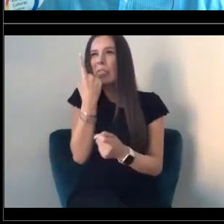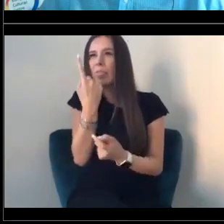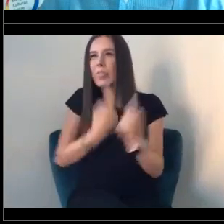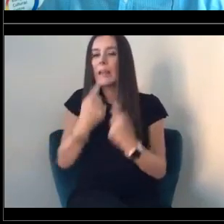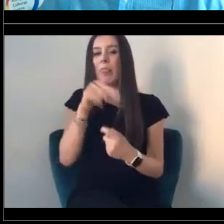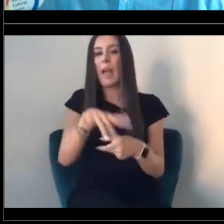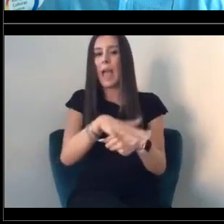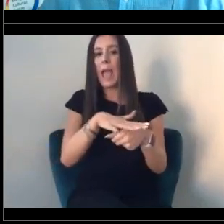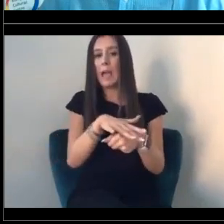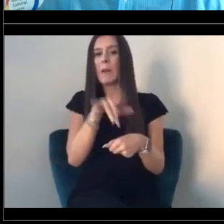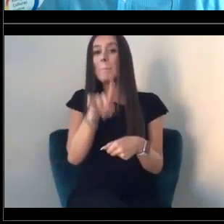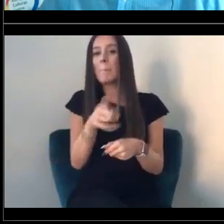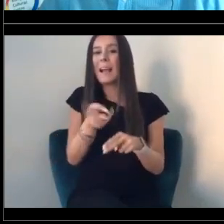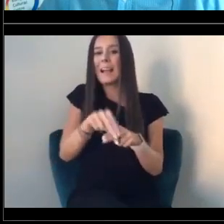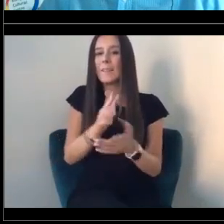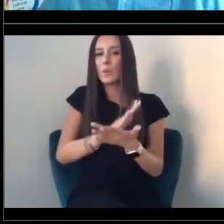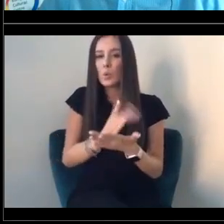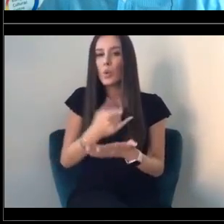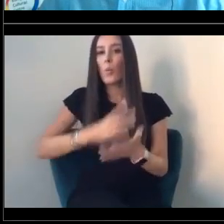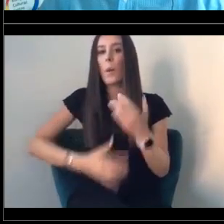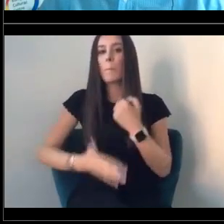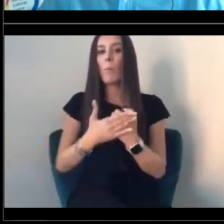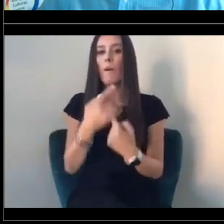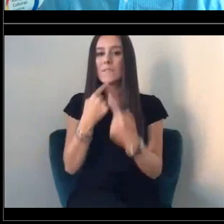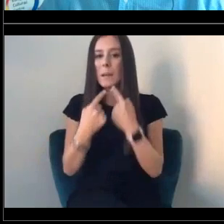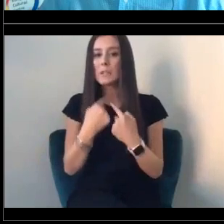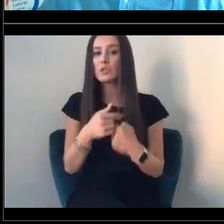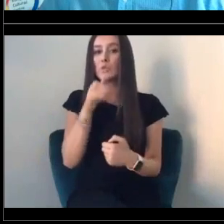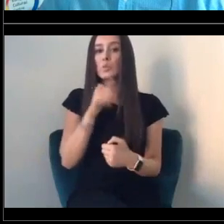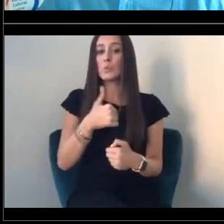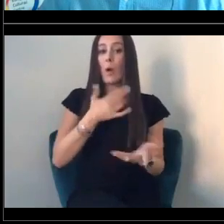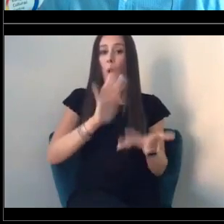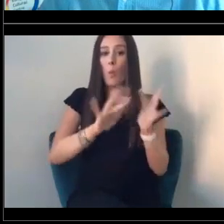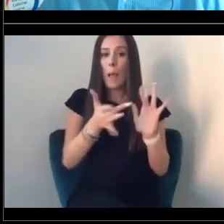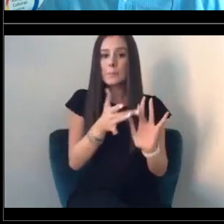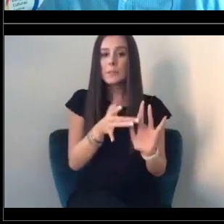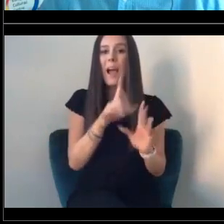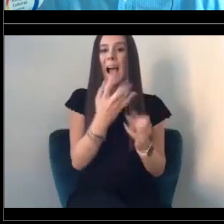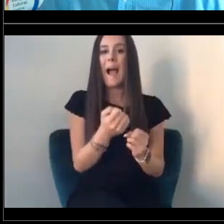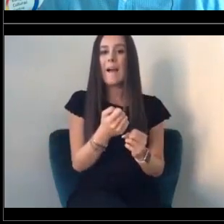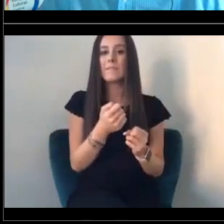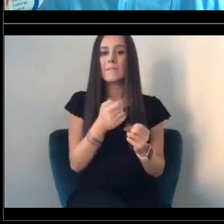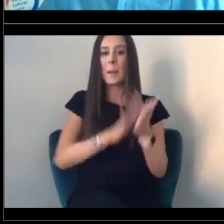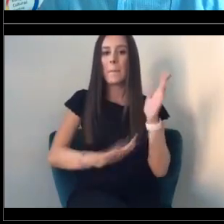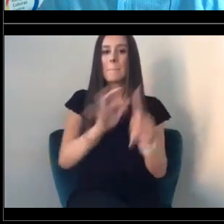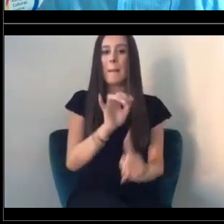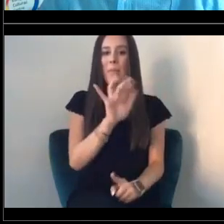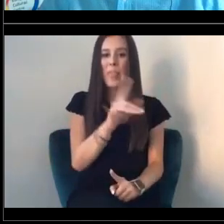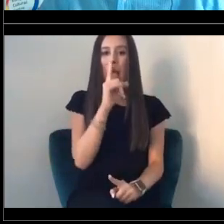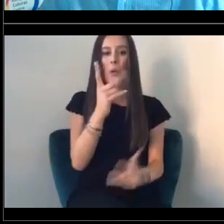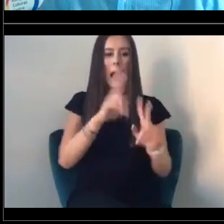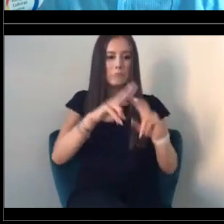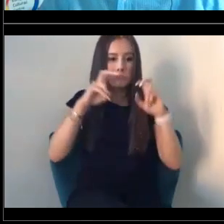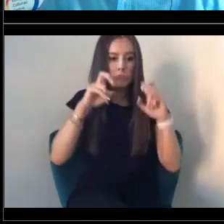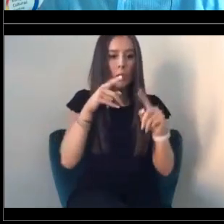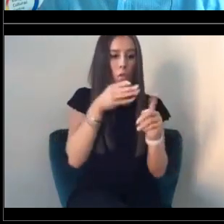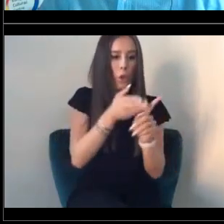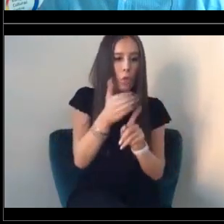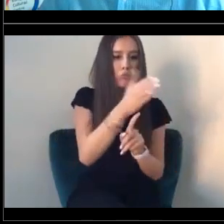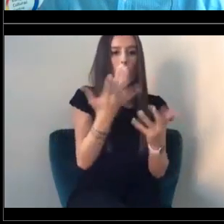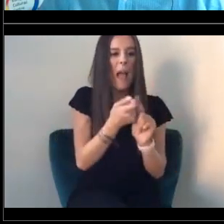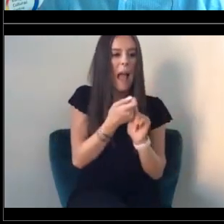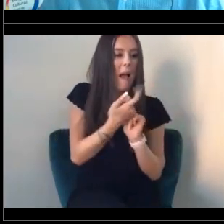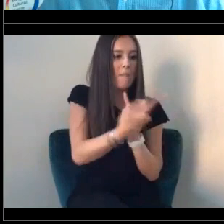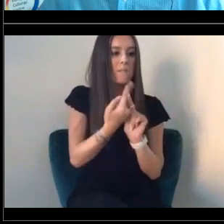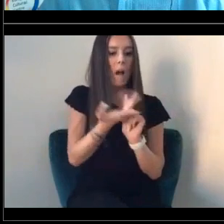go back, and if you can use the site and the interactive maps, they have got specific detailed